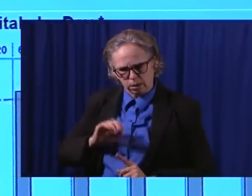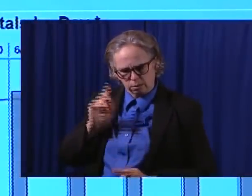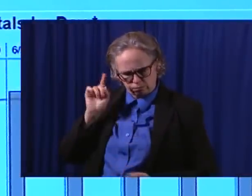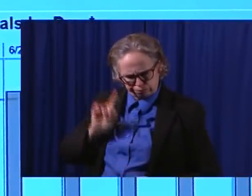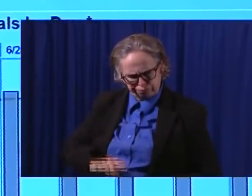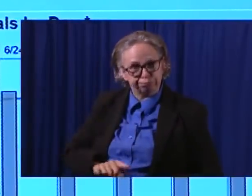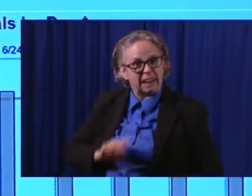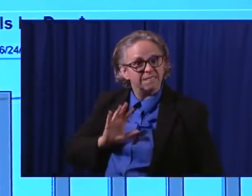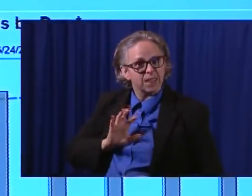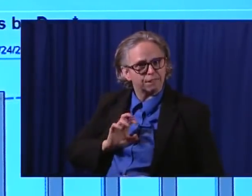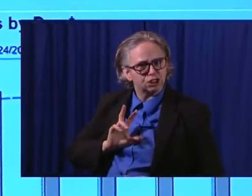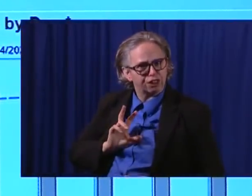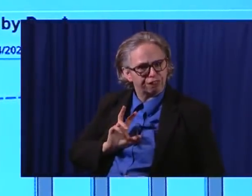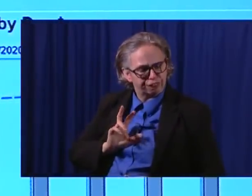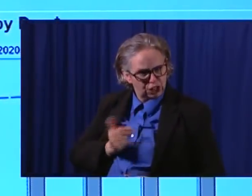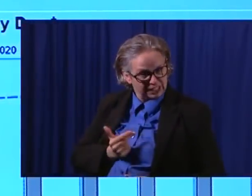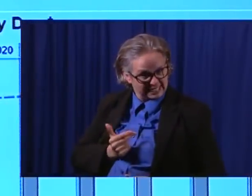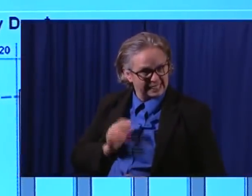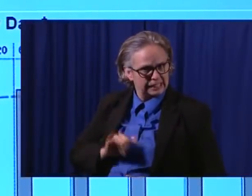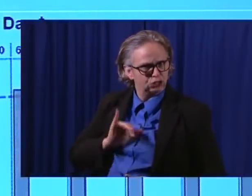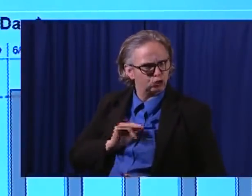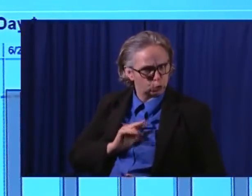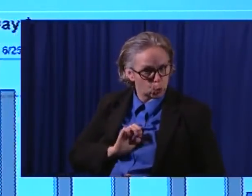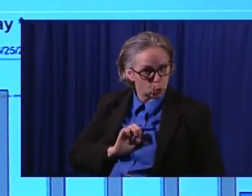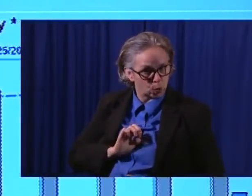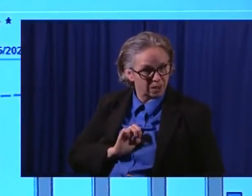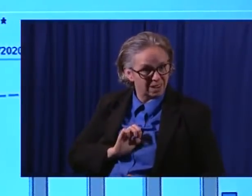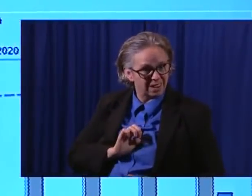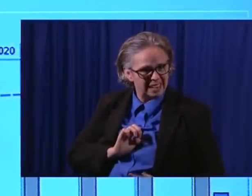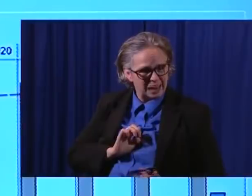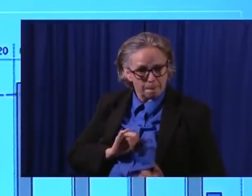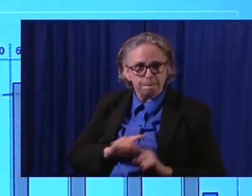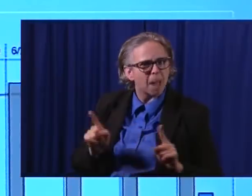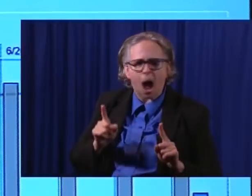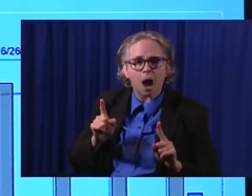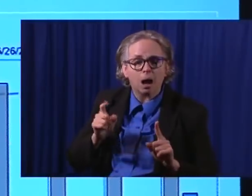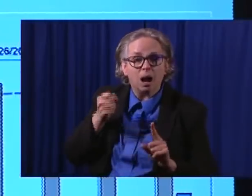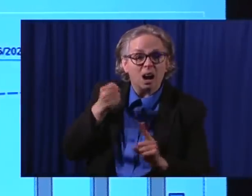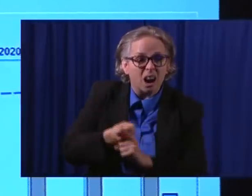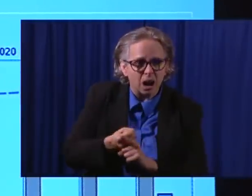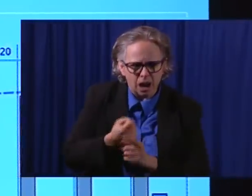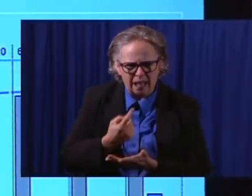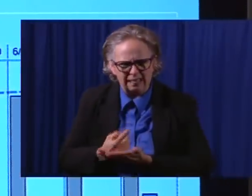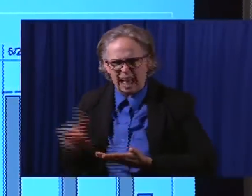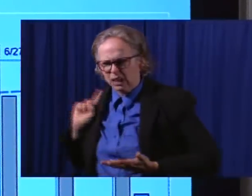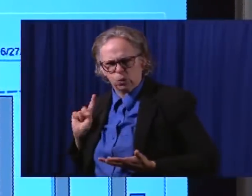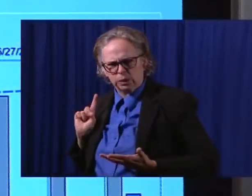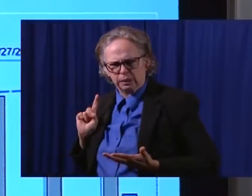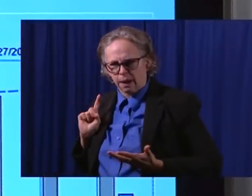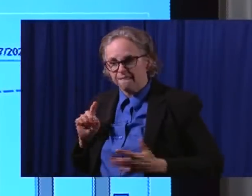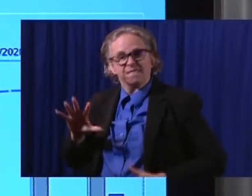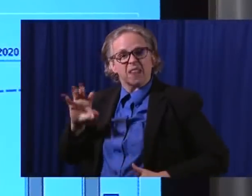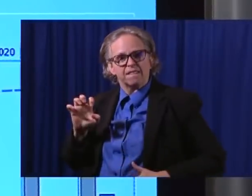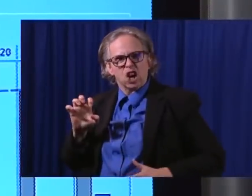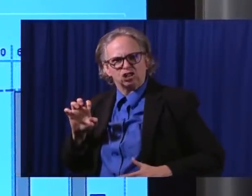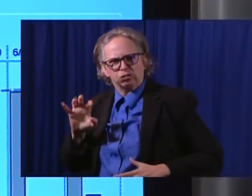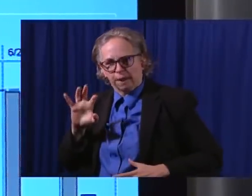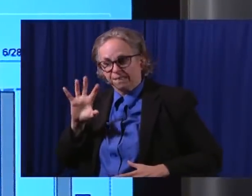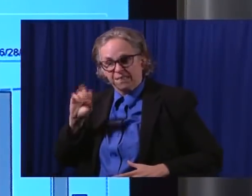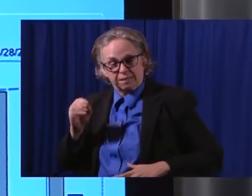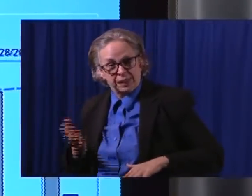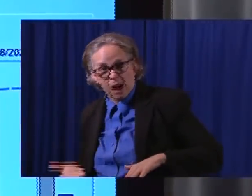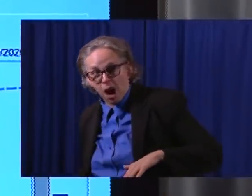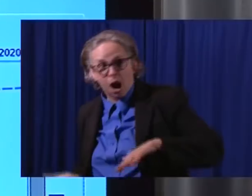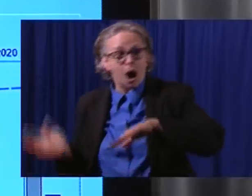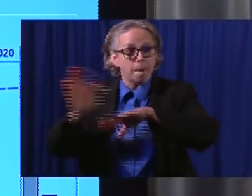though, we had about 500 to 550 total COVID patients in Ohio's hospitals. Now, these numbers, of course, are